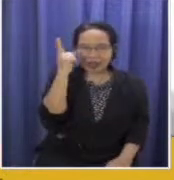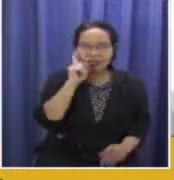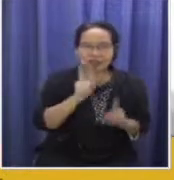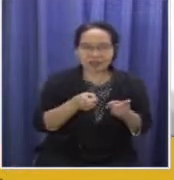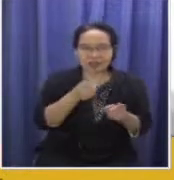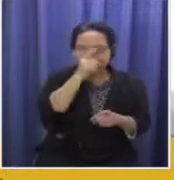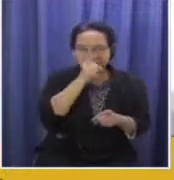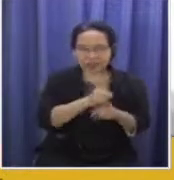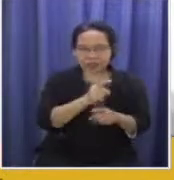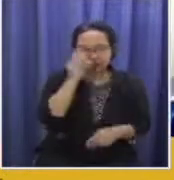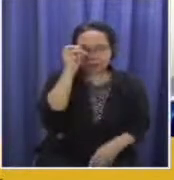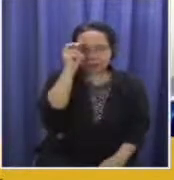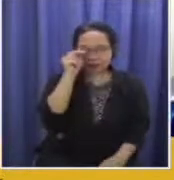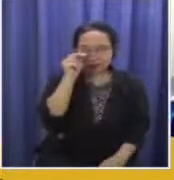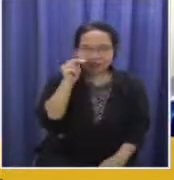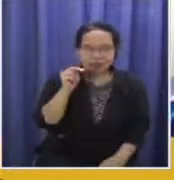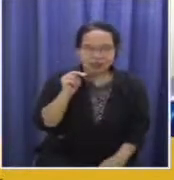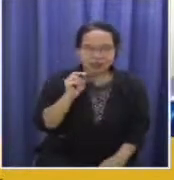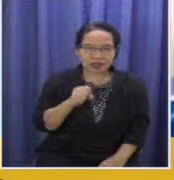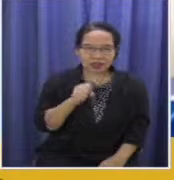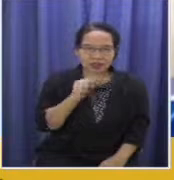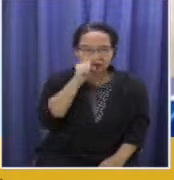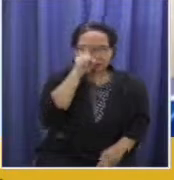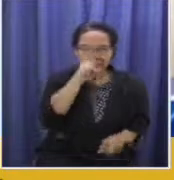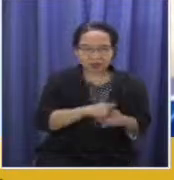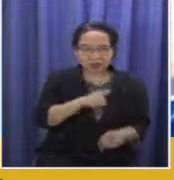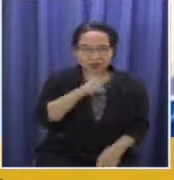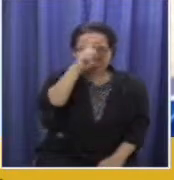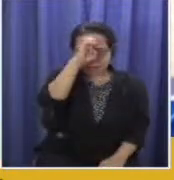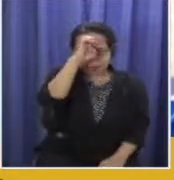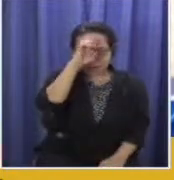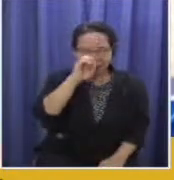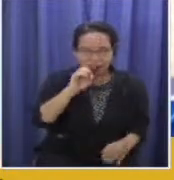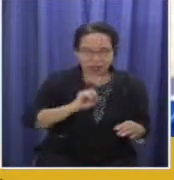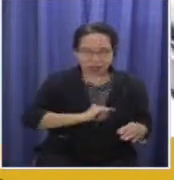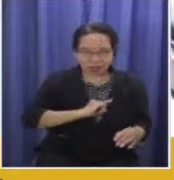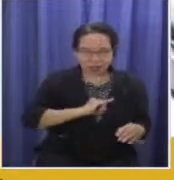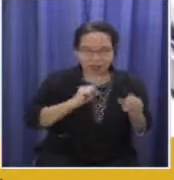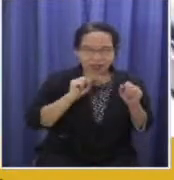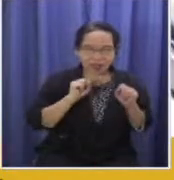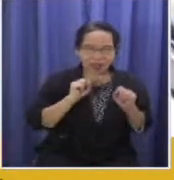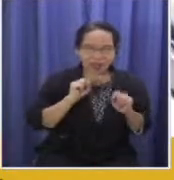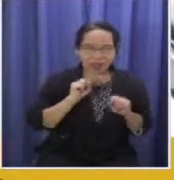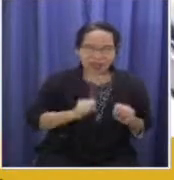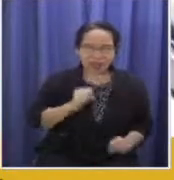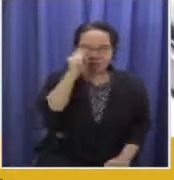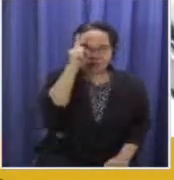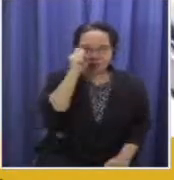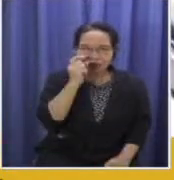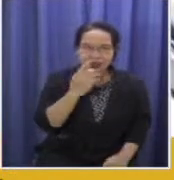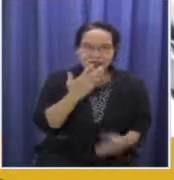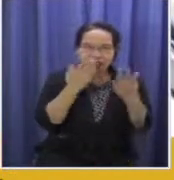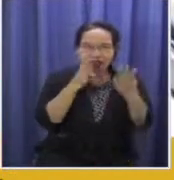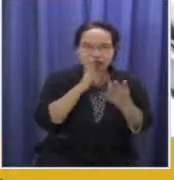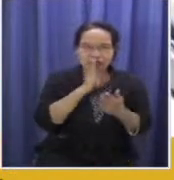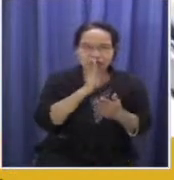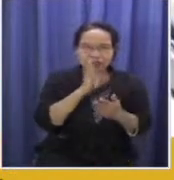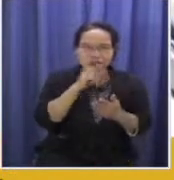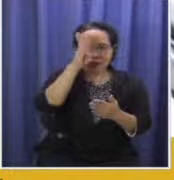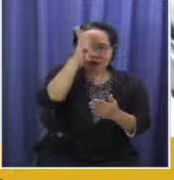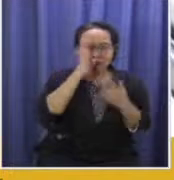answer, Brother Mohan? Yes, brother, I can understand. Thank God, praise be to